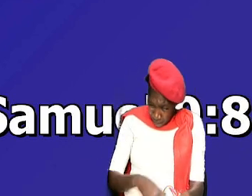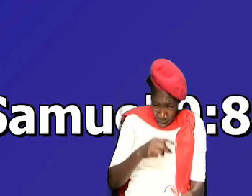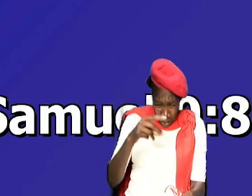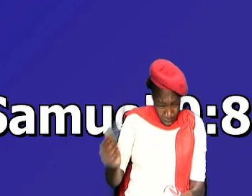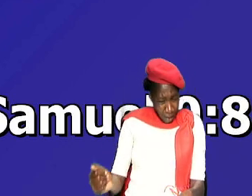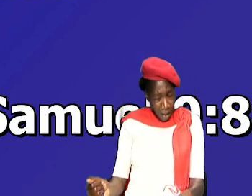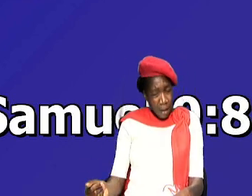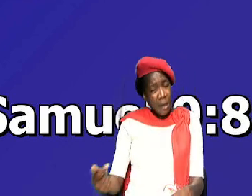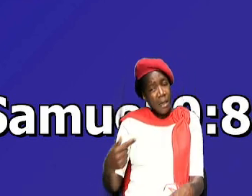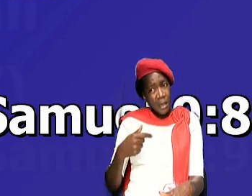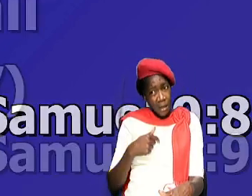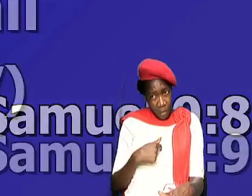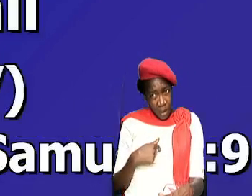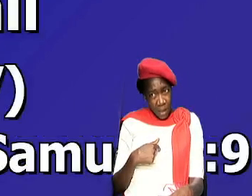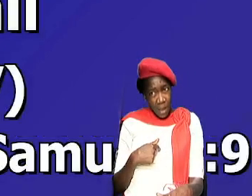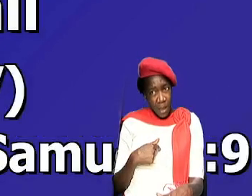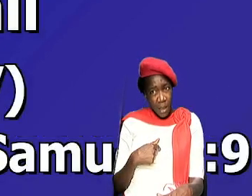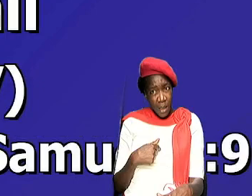am?